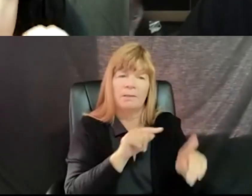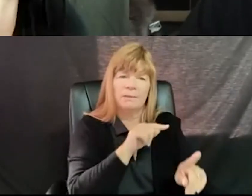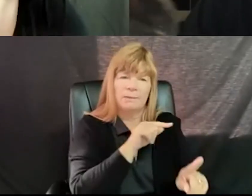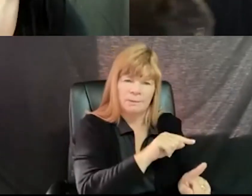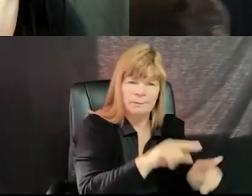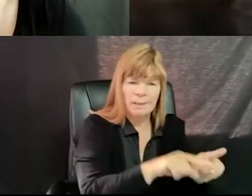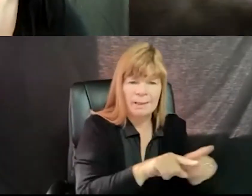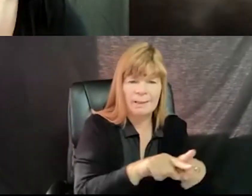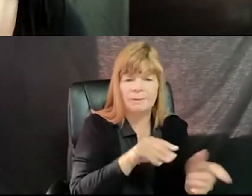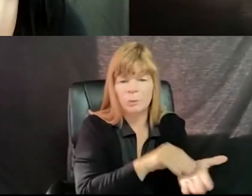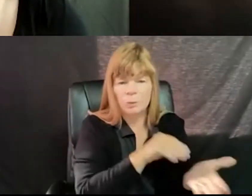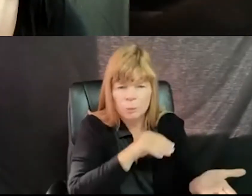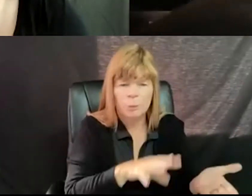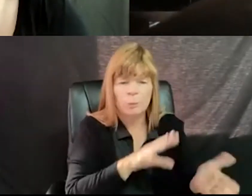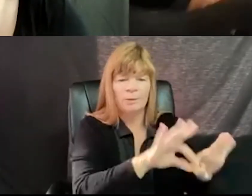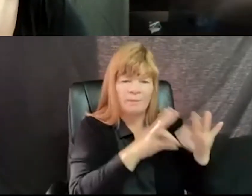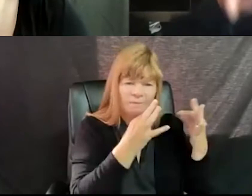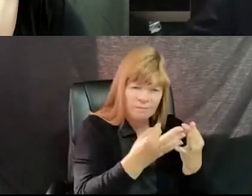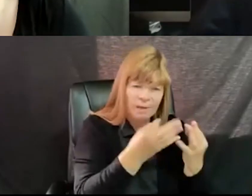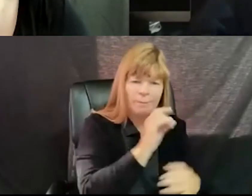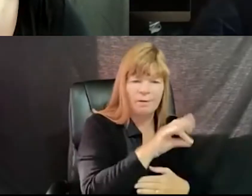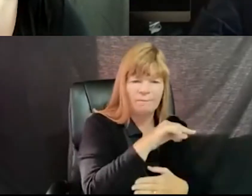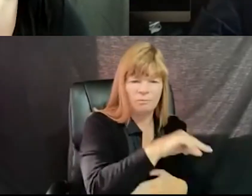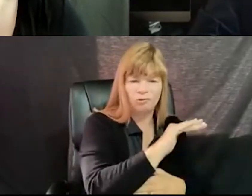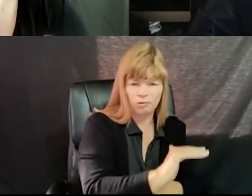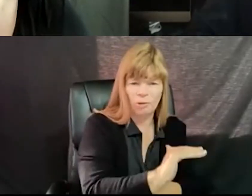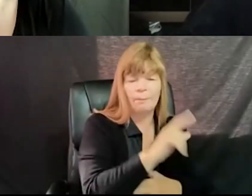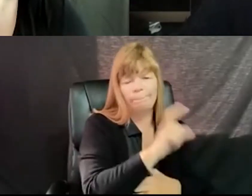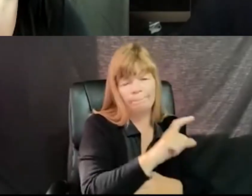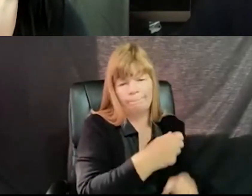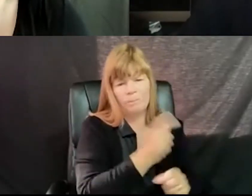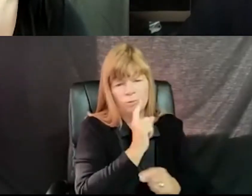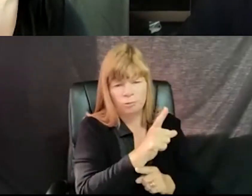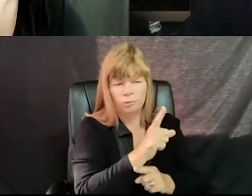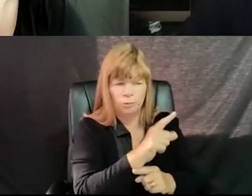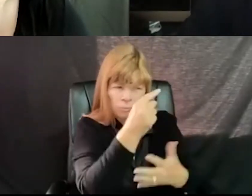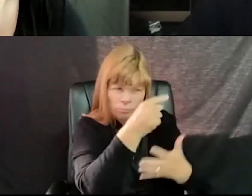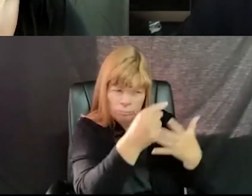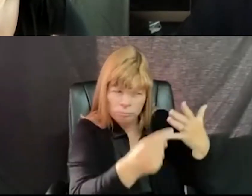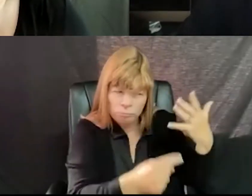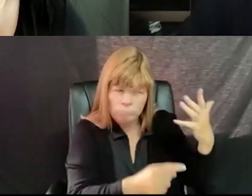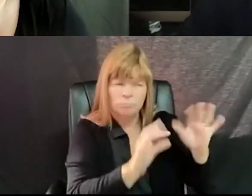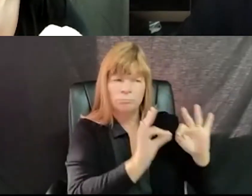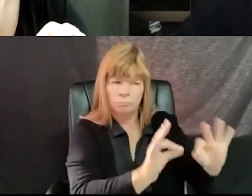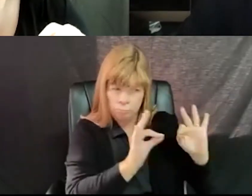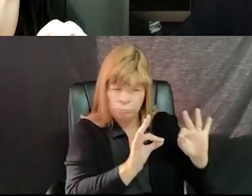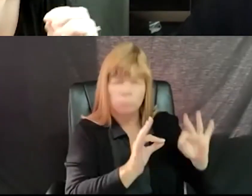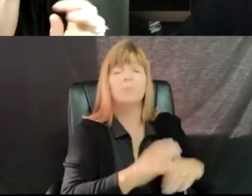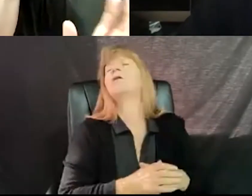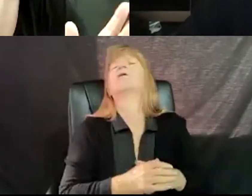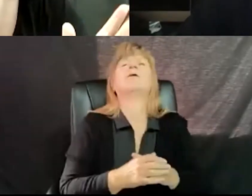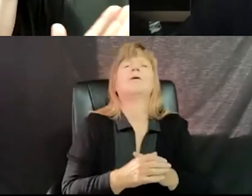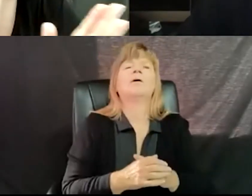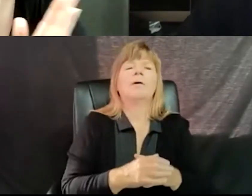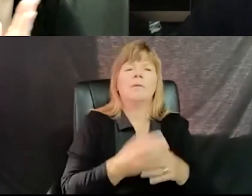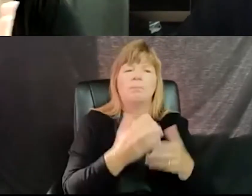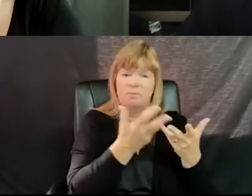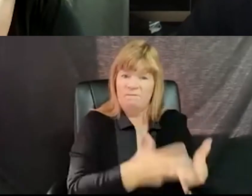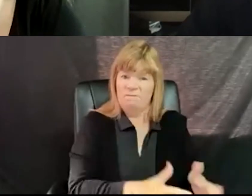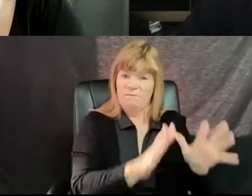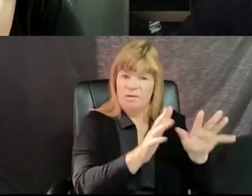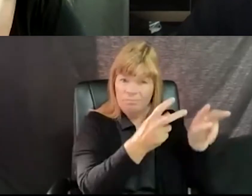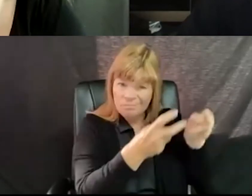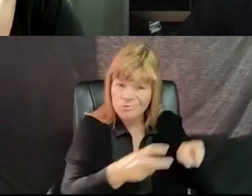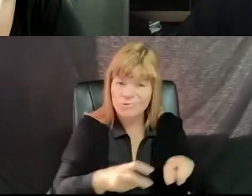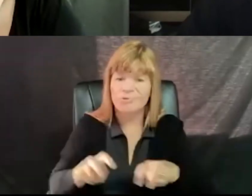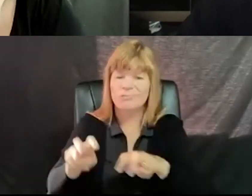or the family of the student need to make sure that those needs are met completely. But once you're done with the